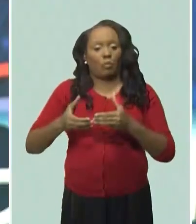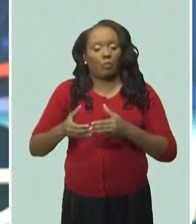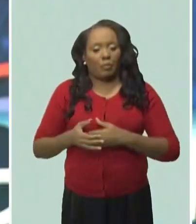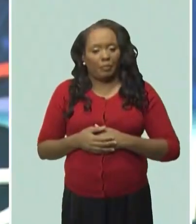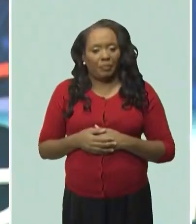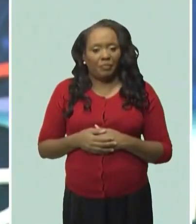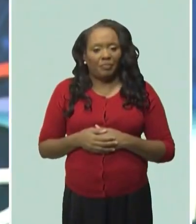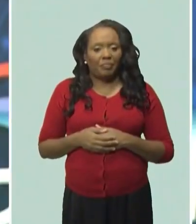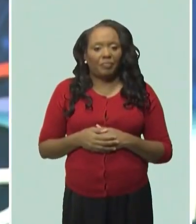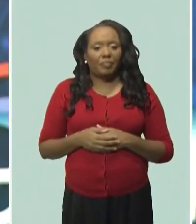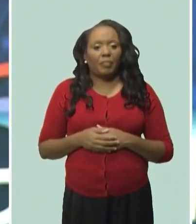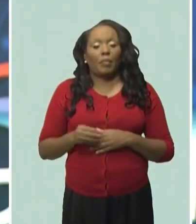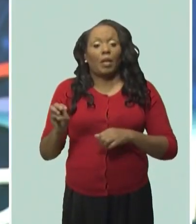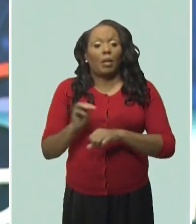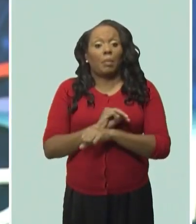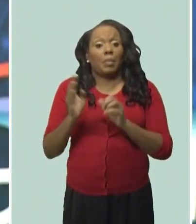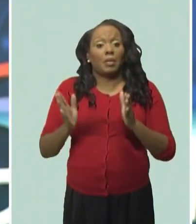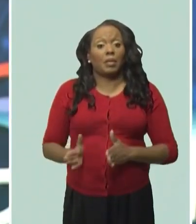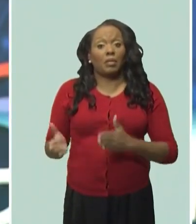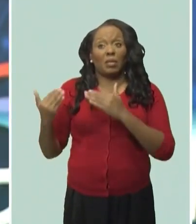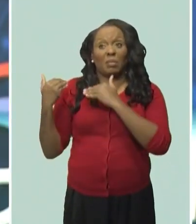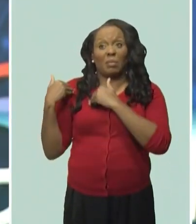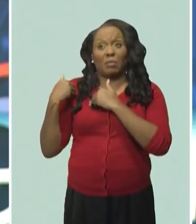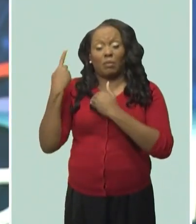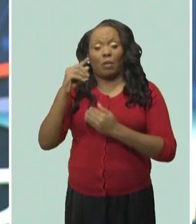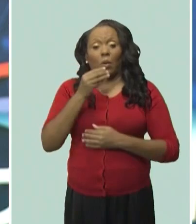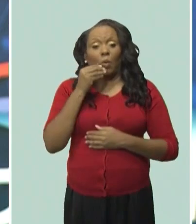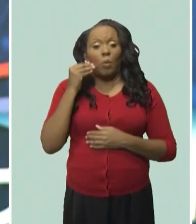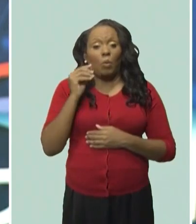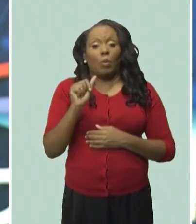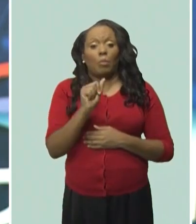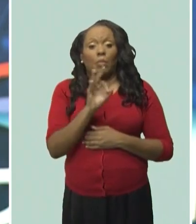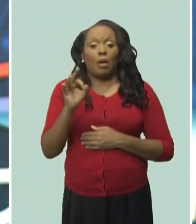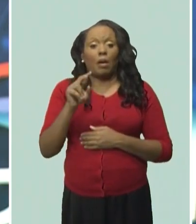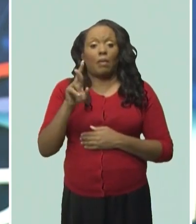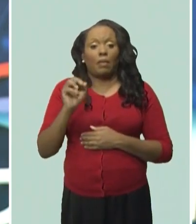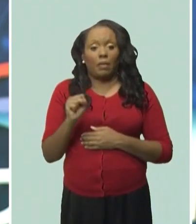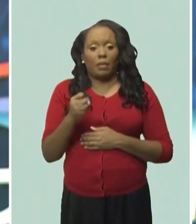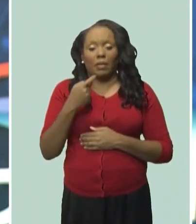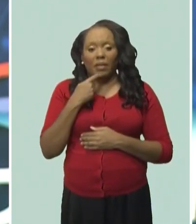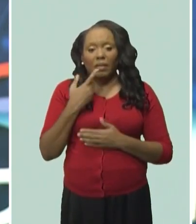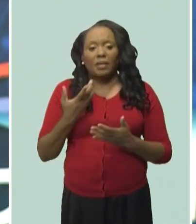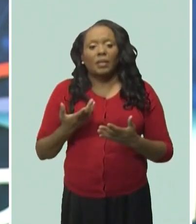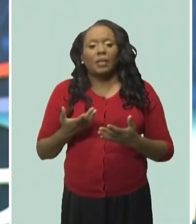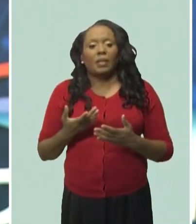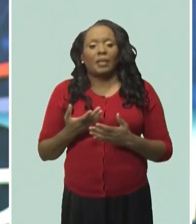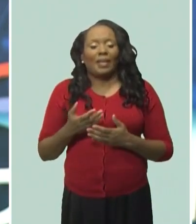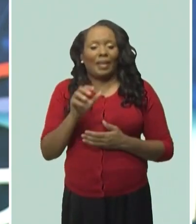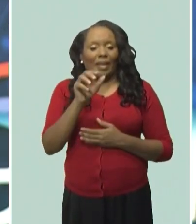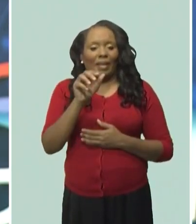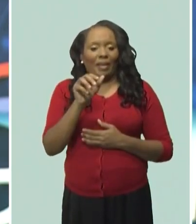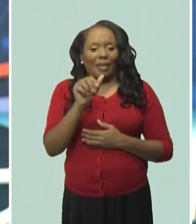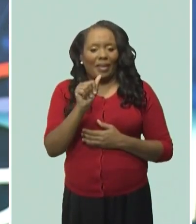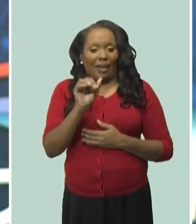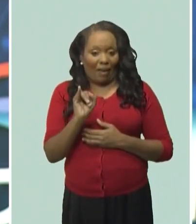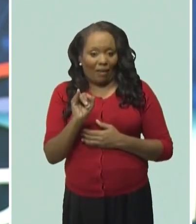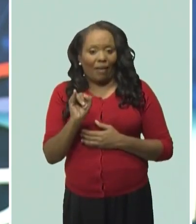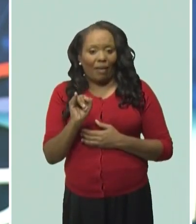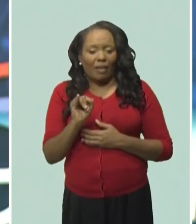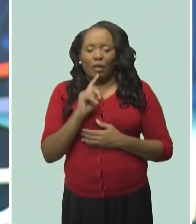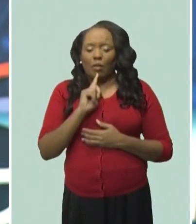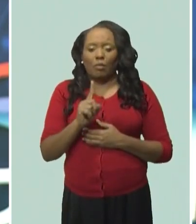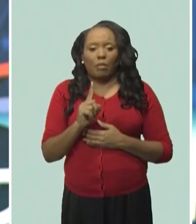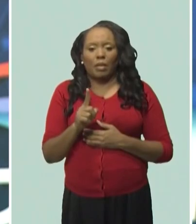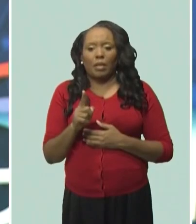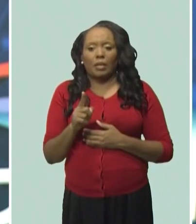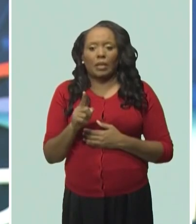News. Meanwhile, Minister of Home Affairs and Information Wilfred Abrams says although AI or artificial intelligence is